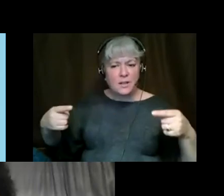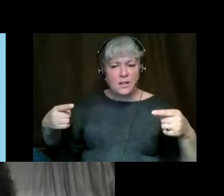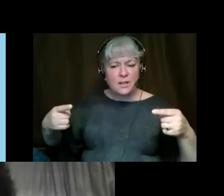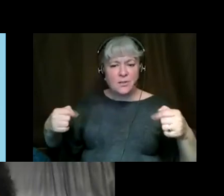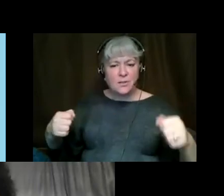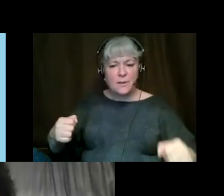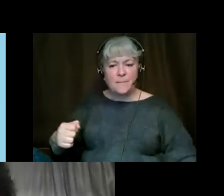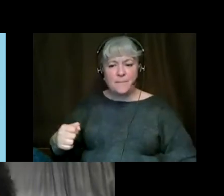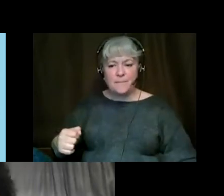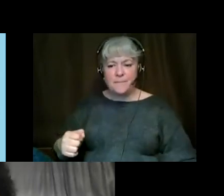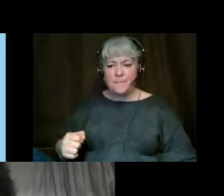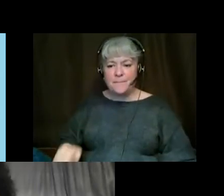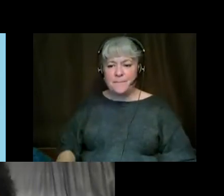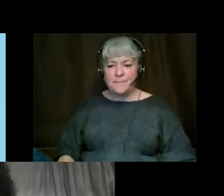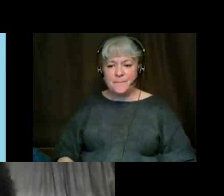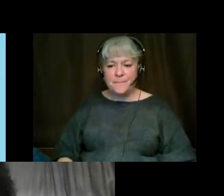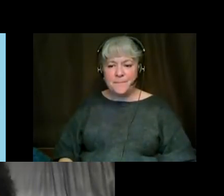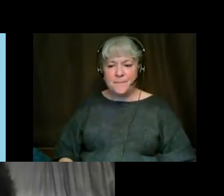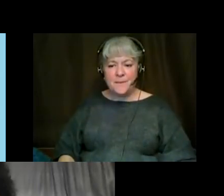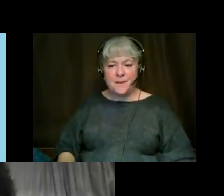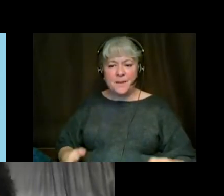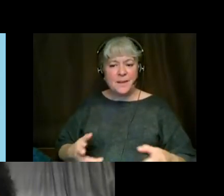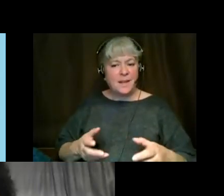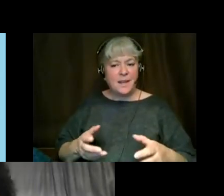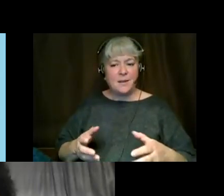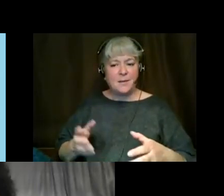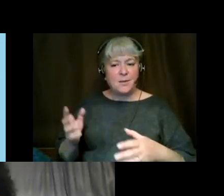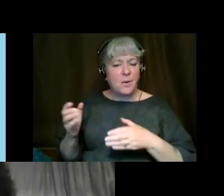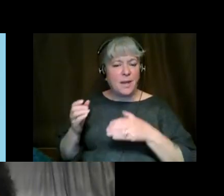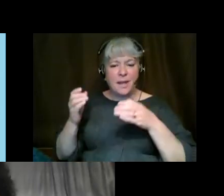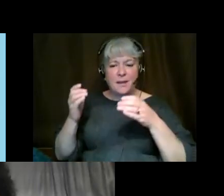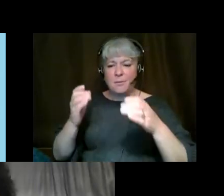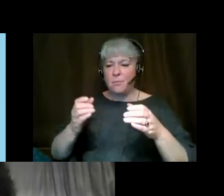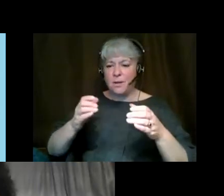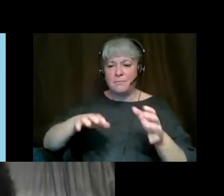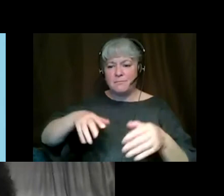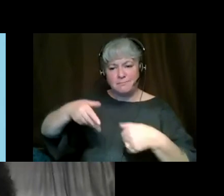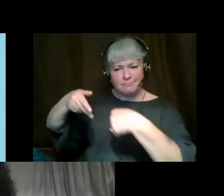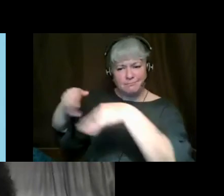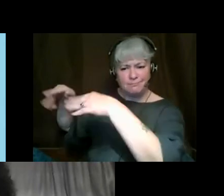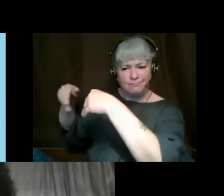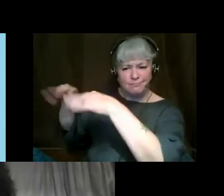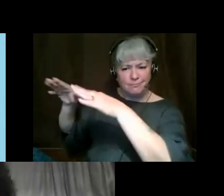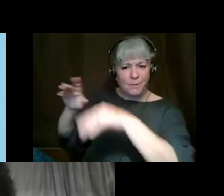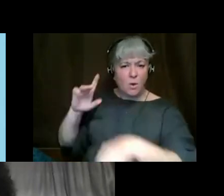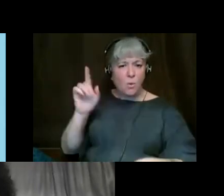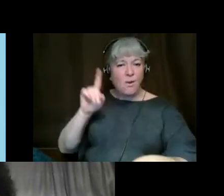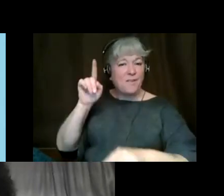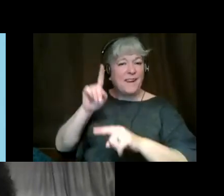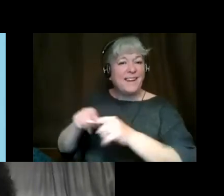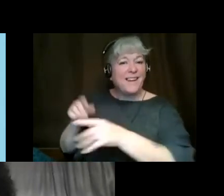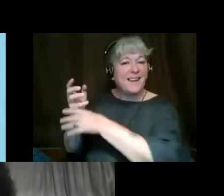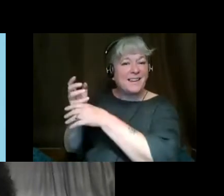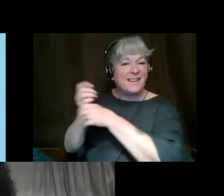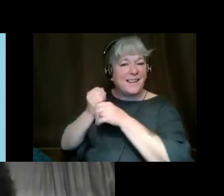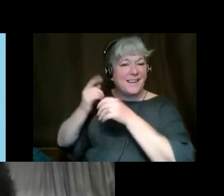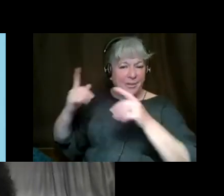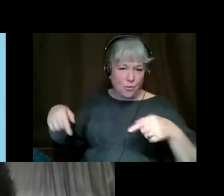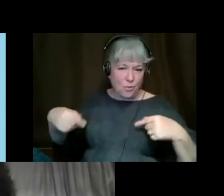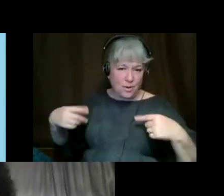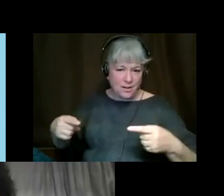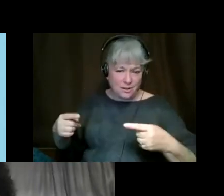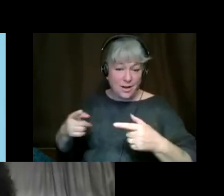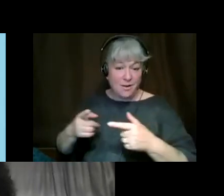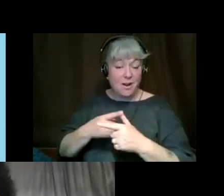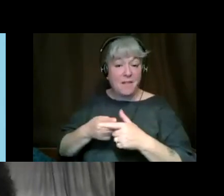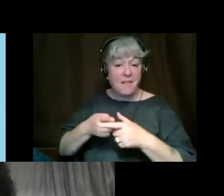toy out that they like and put it out where they can't reach it and